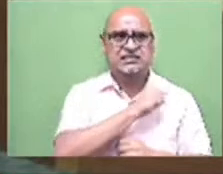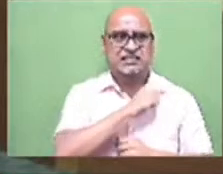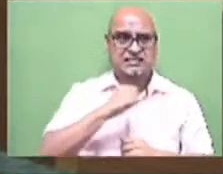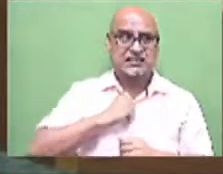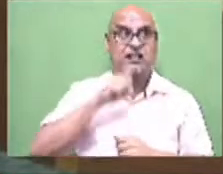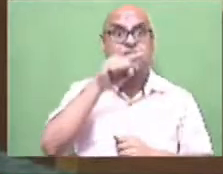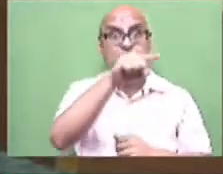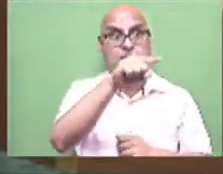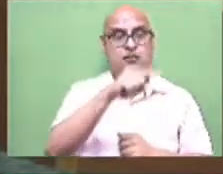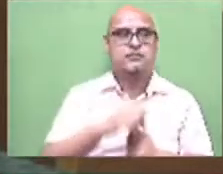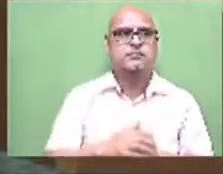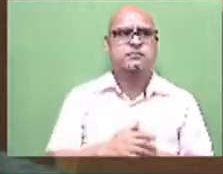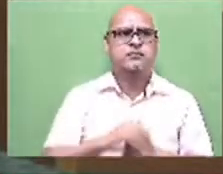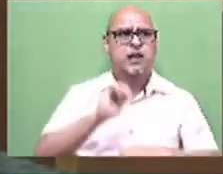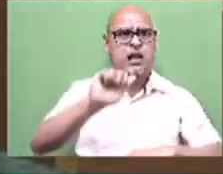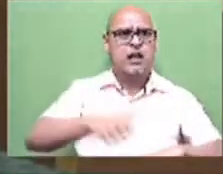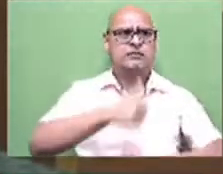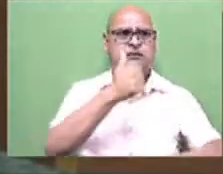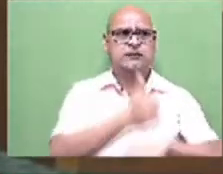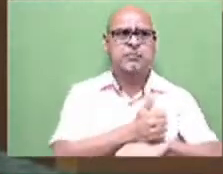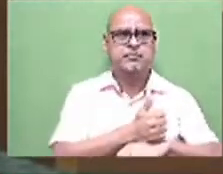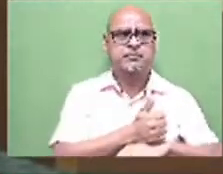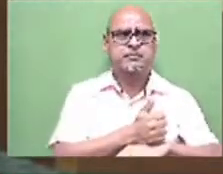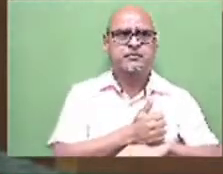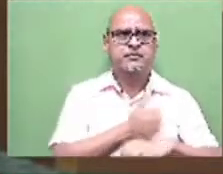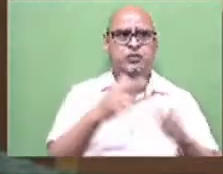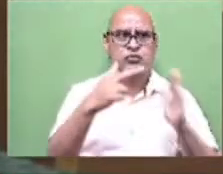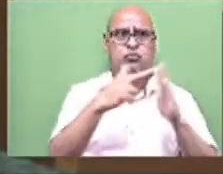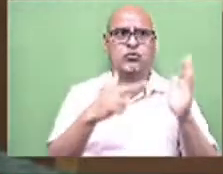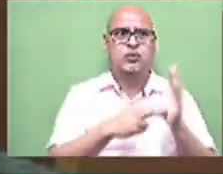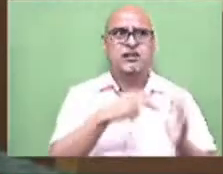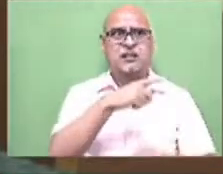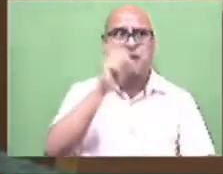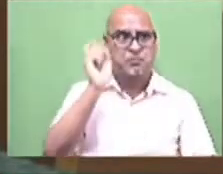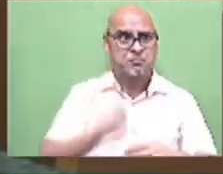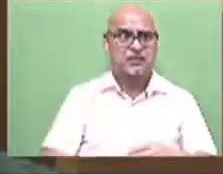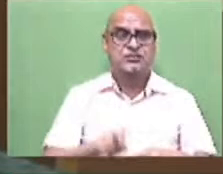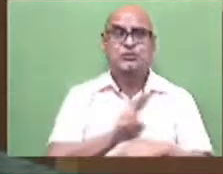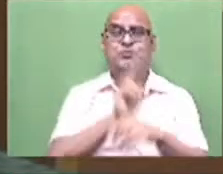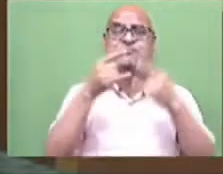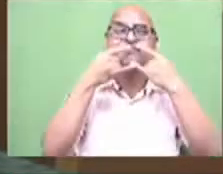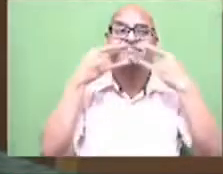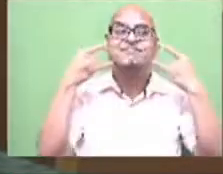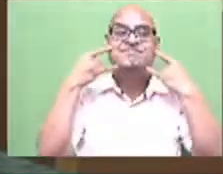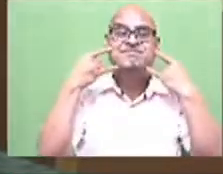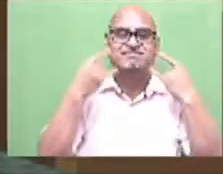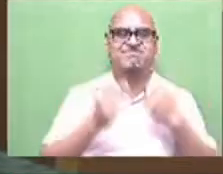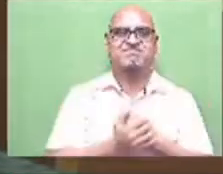regulation, similar to what we have here, the public health ordinance. She had